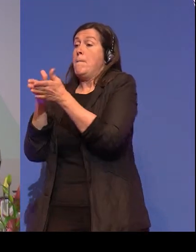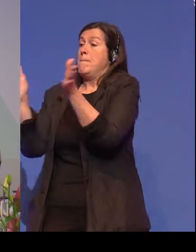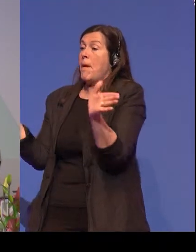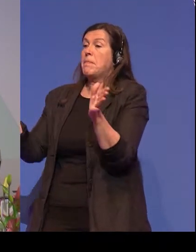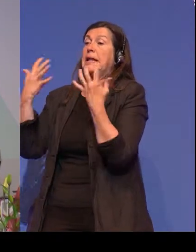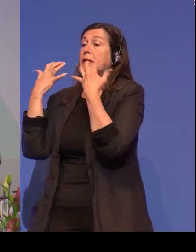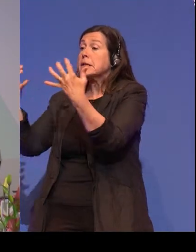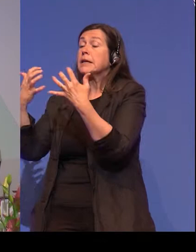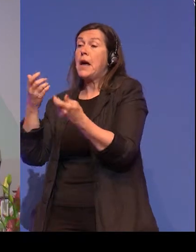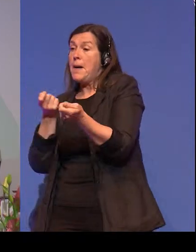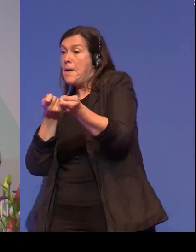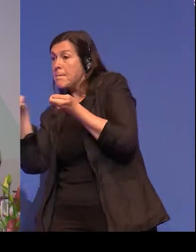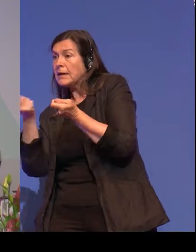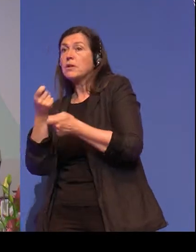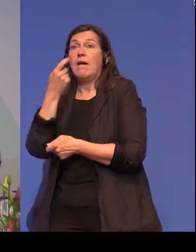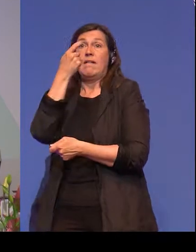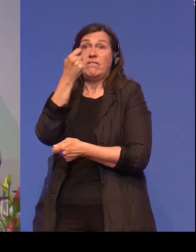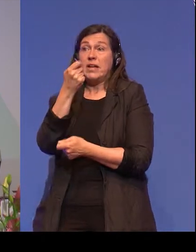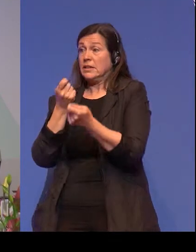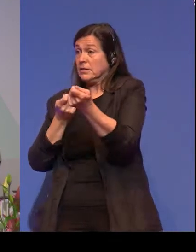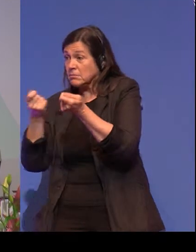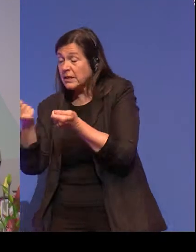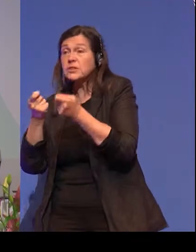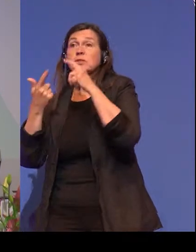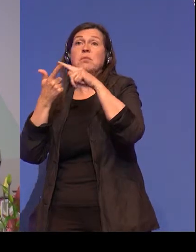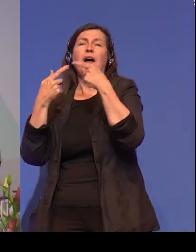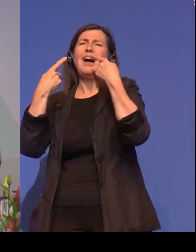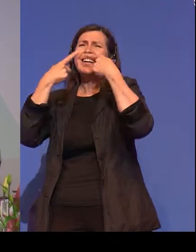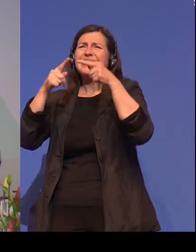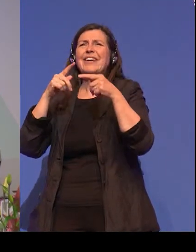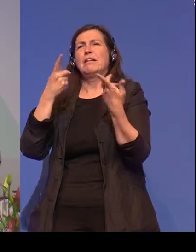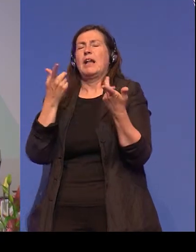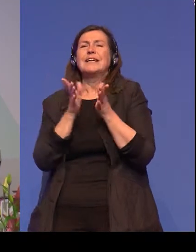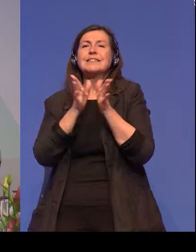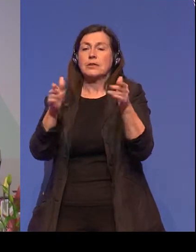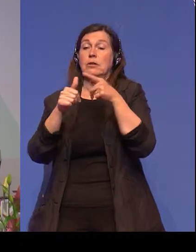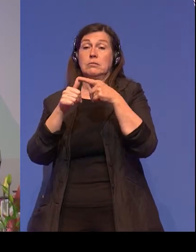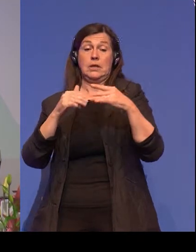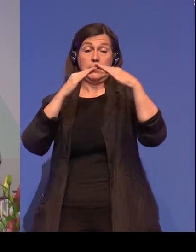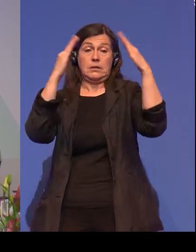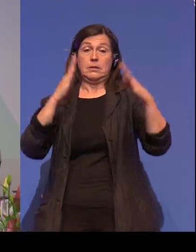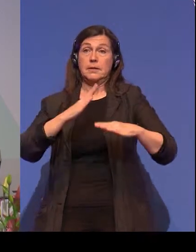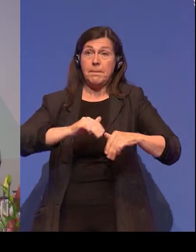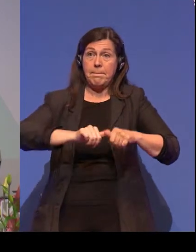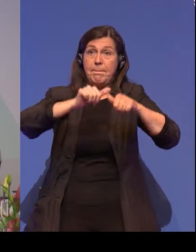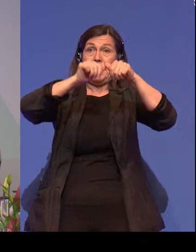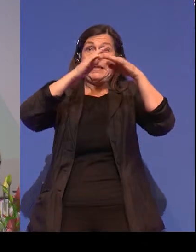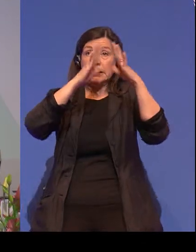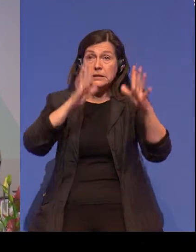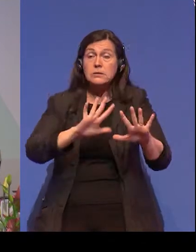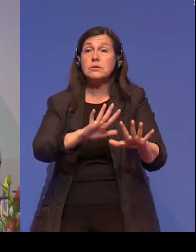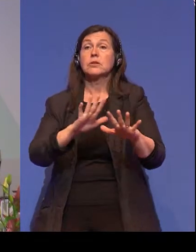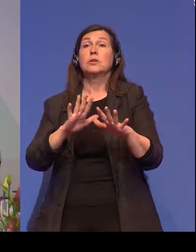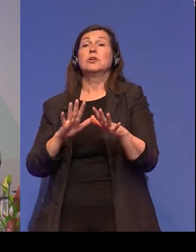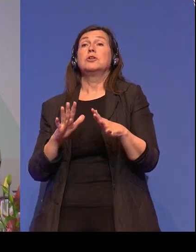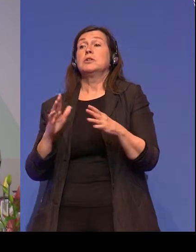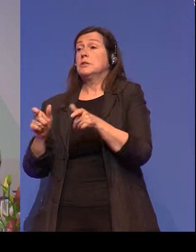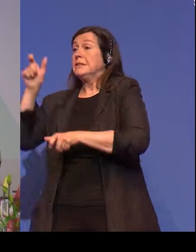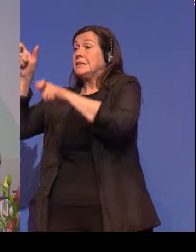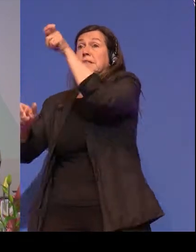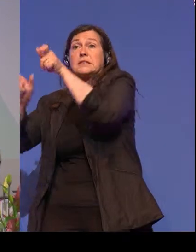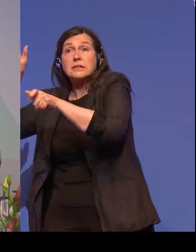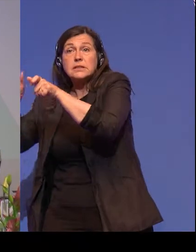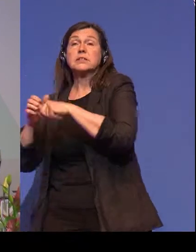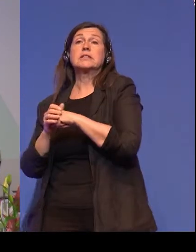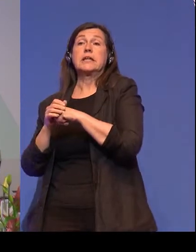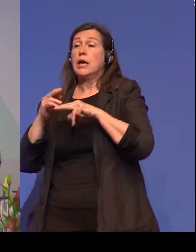management and key areas, sectors such as built environment, urban transport and other